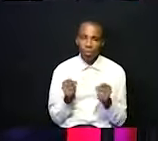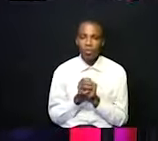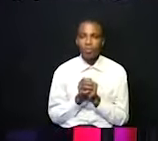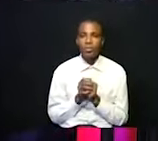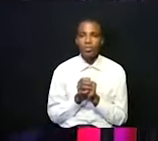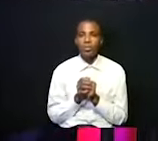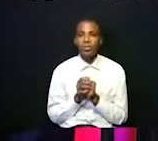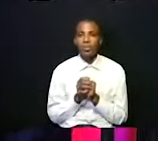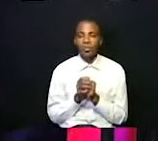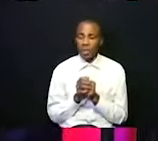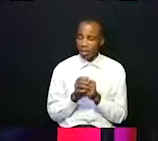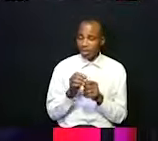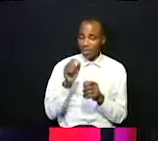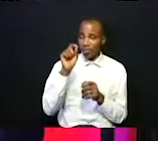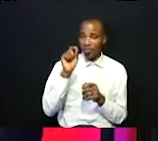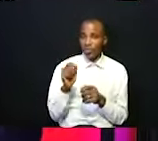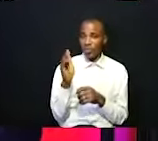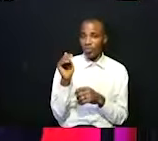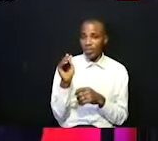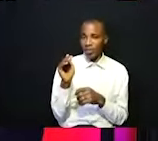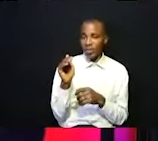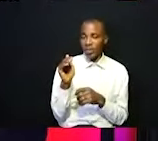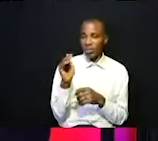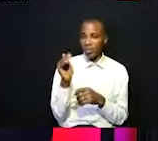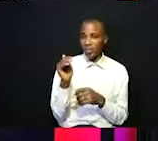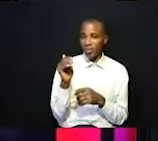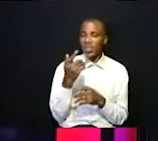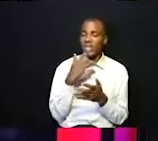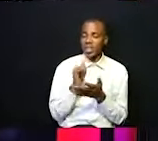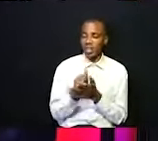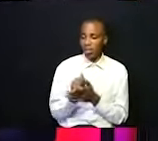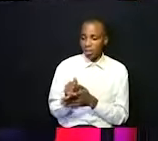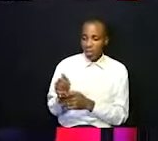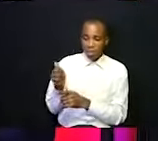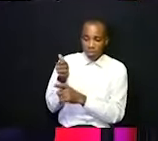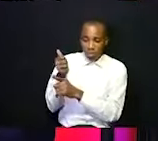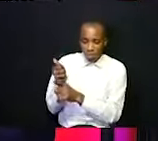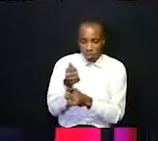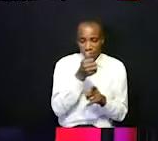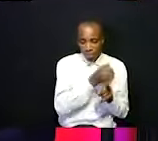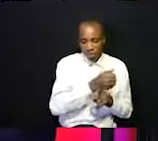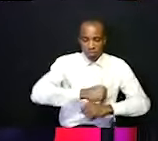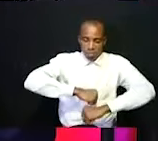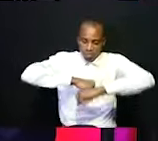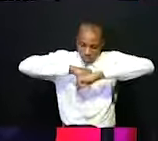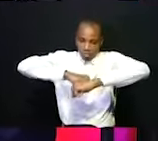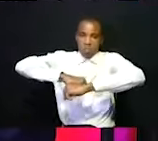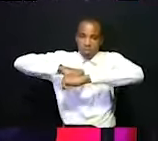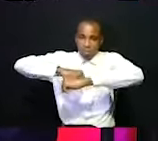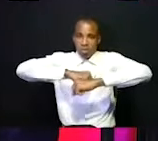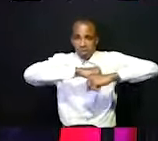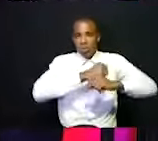What I like in verse 15 is this. So guard yourself in your spirit. We need